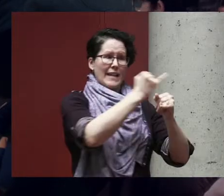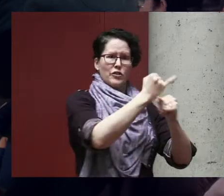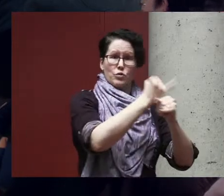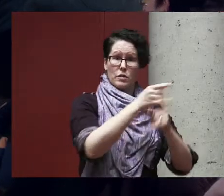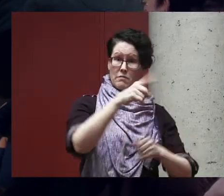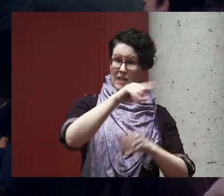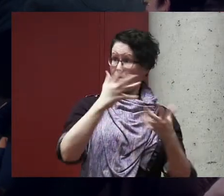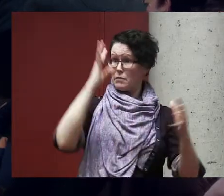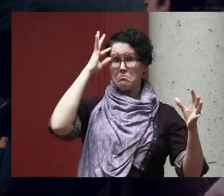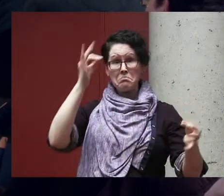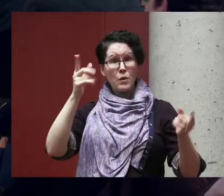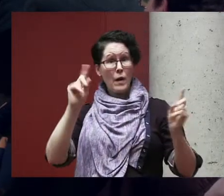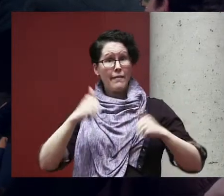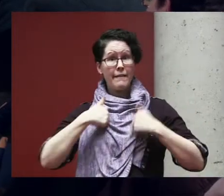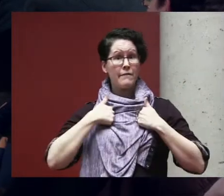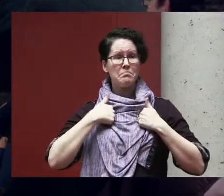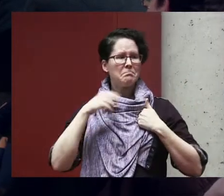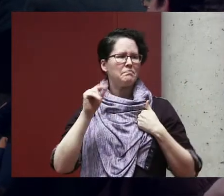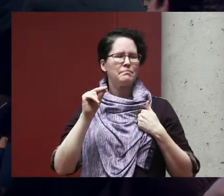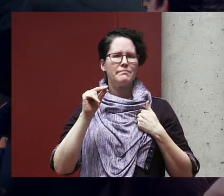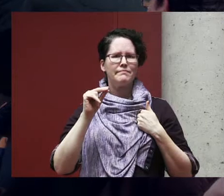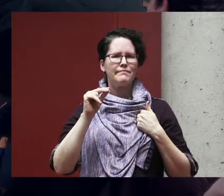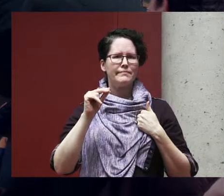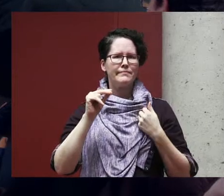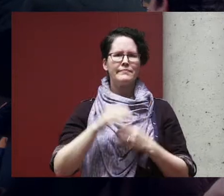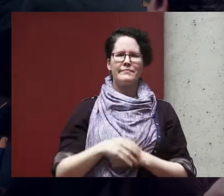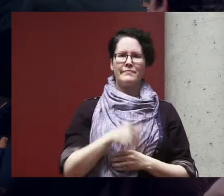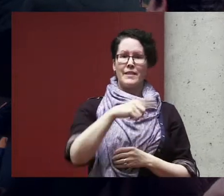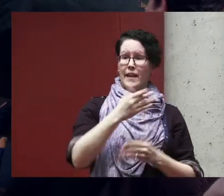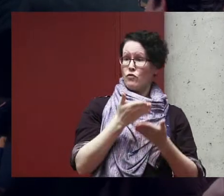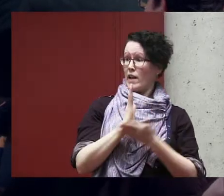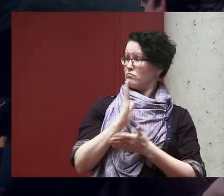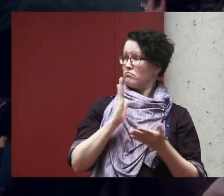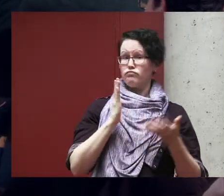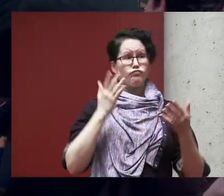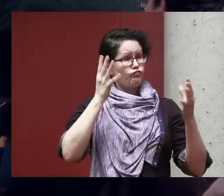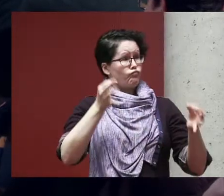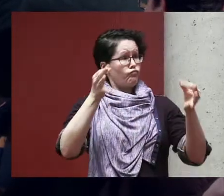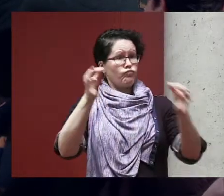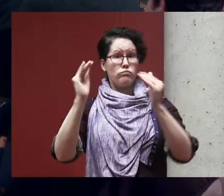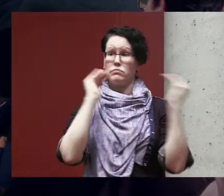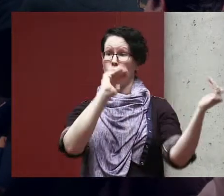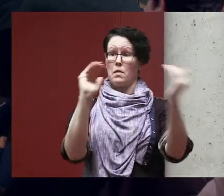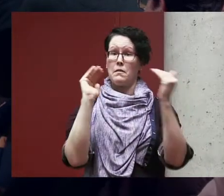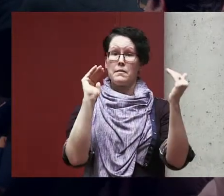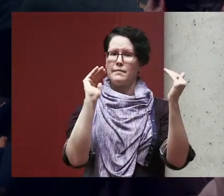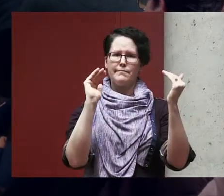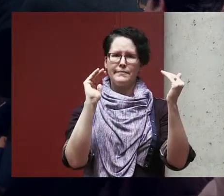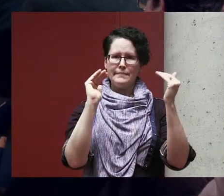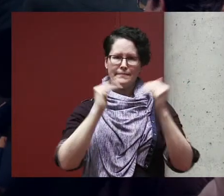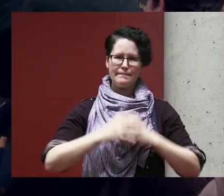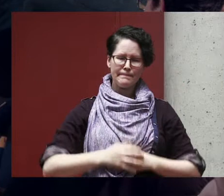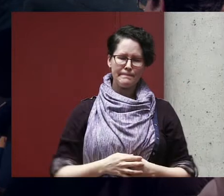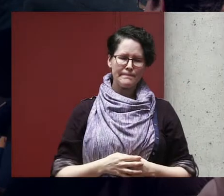and how they live? Was their choice made on an equal basis with others? The fact